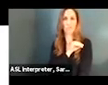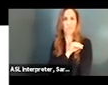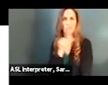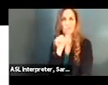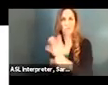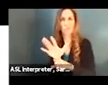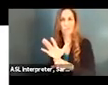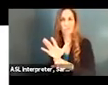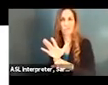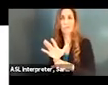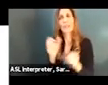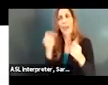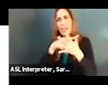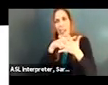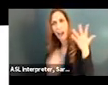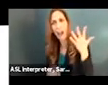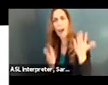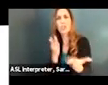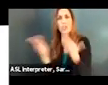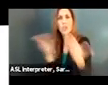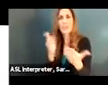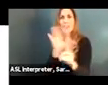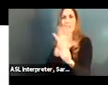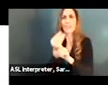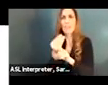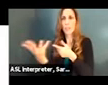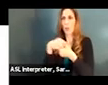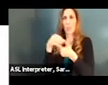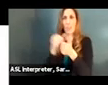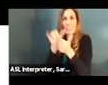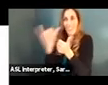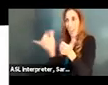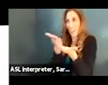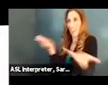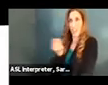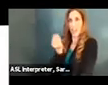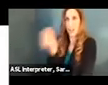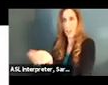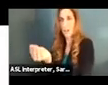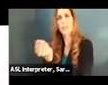There's a lot of services that need to be wrapped around that for it to be successful.